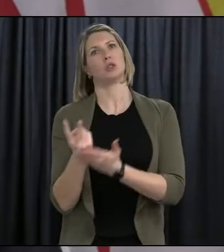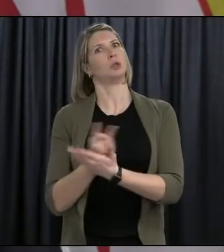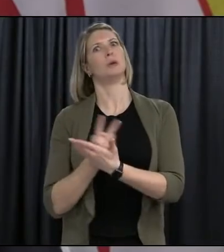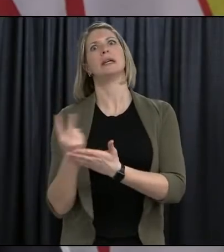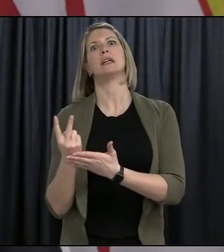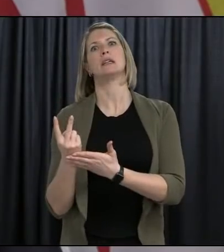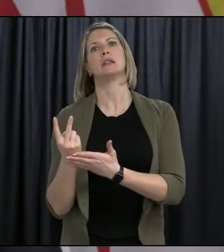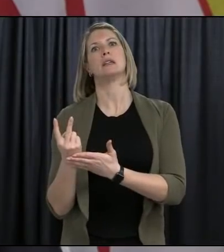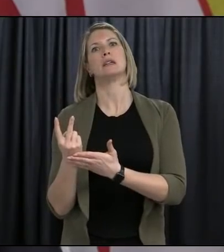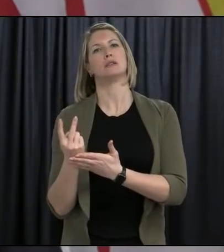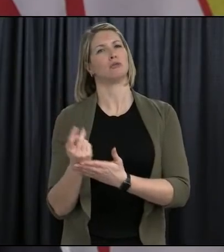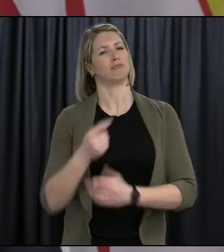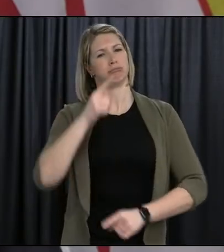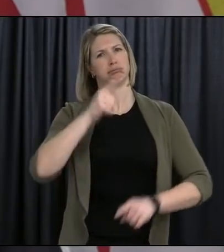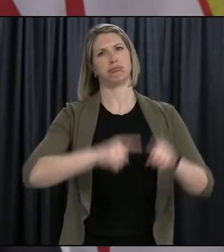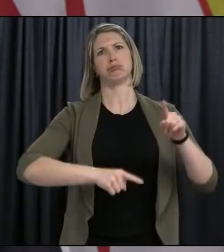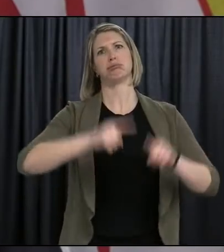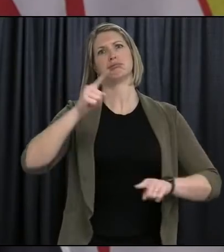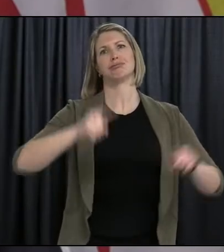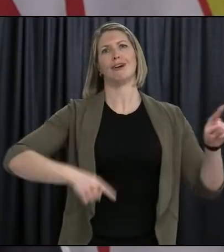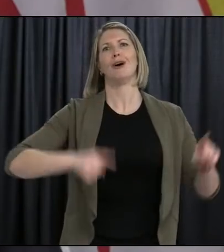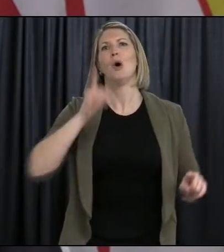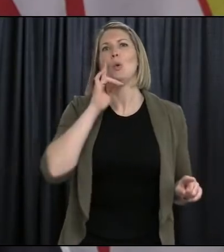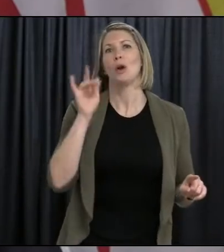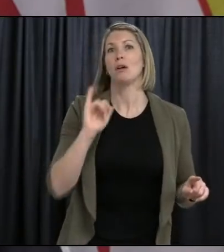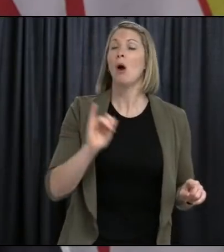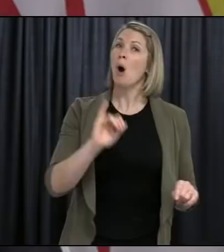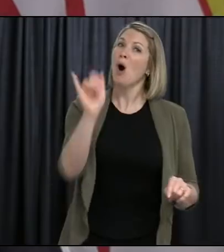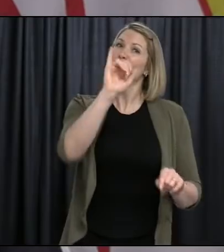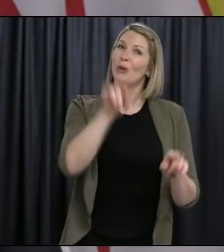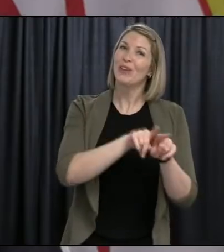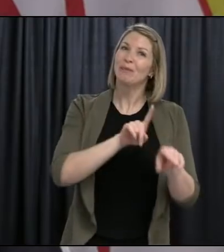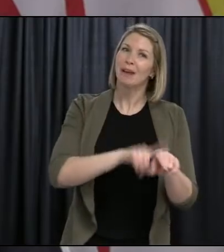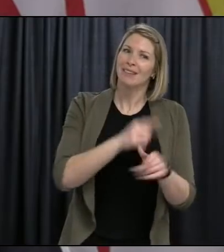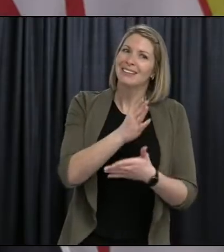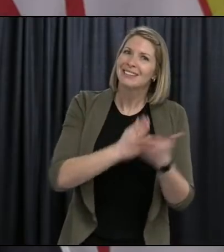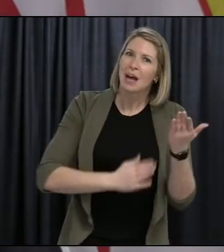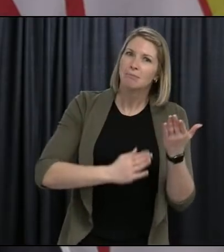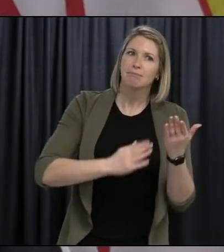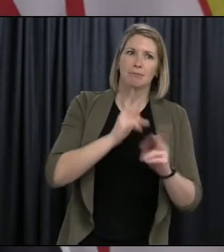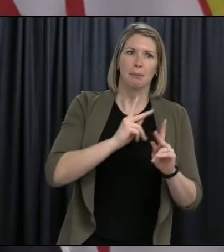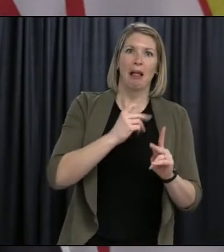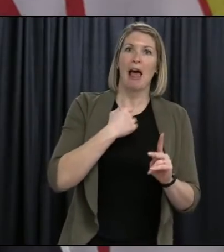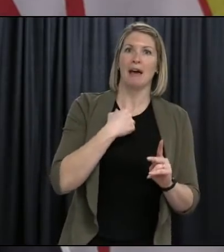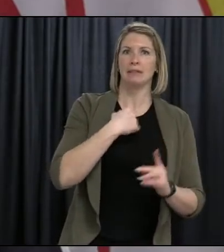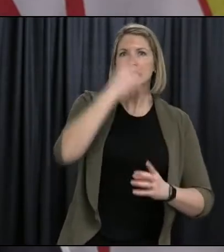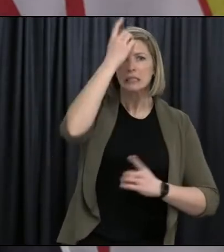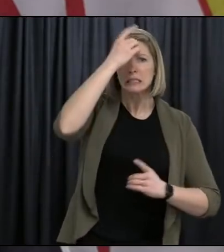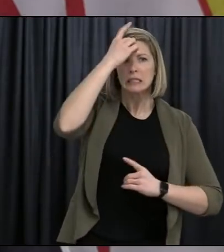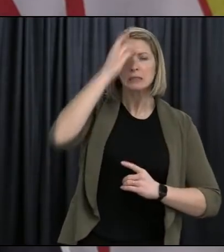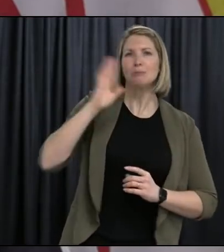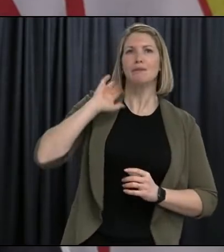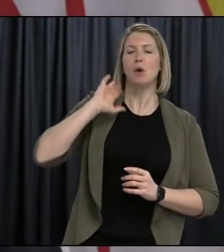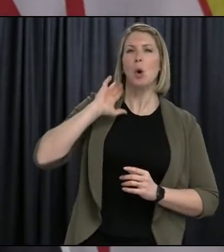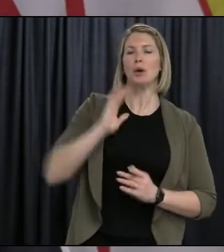certainly some people who have ongoing issues. With regard to people who are older, we know that's our biggest